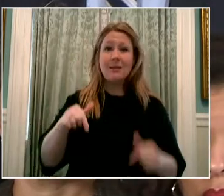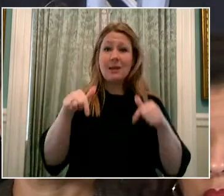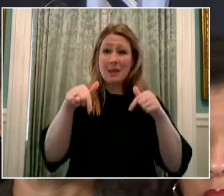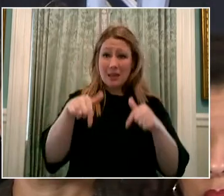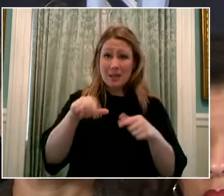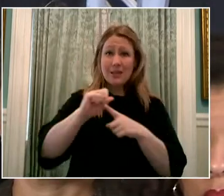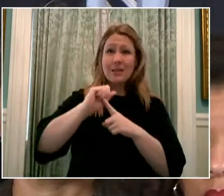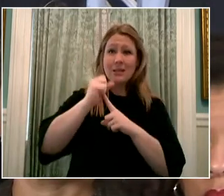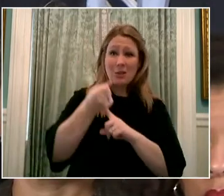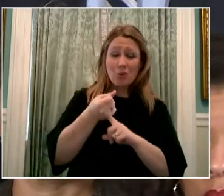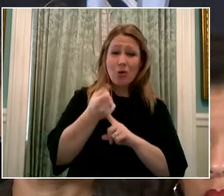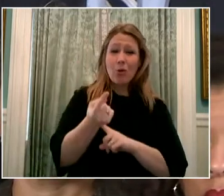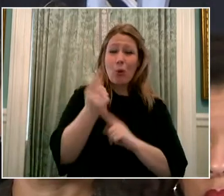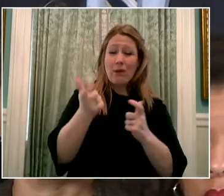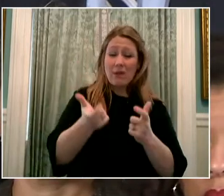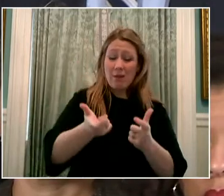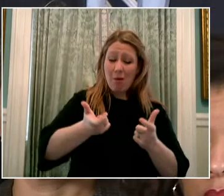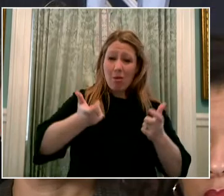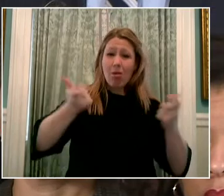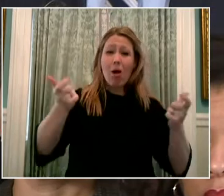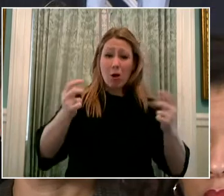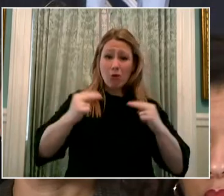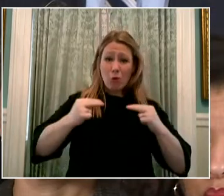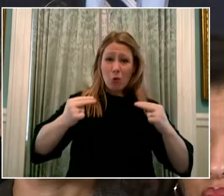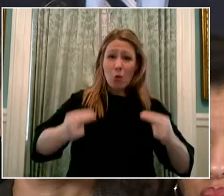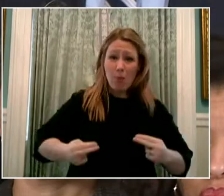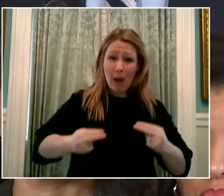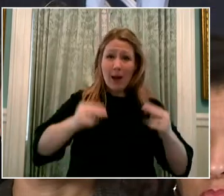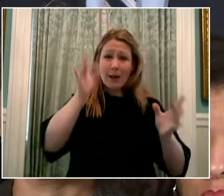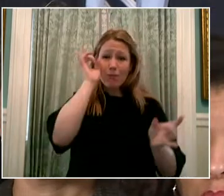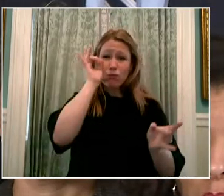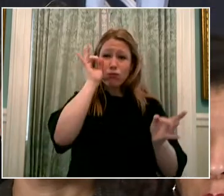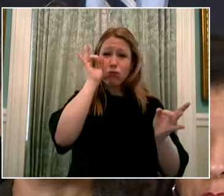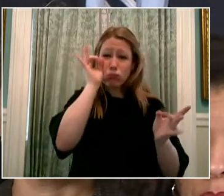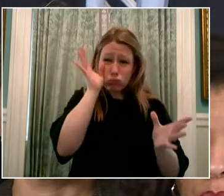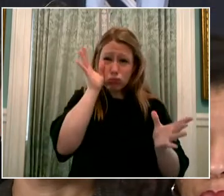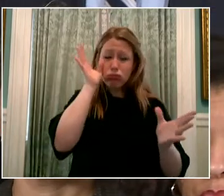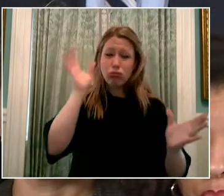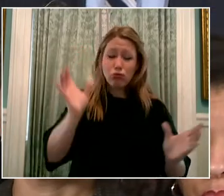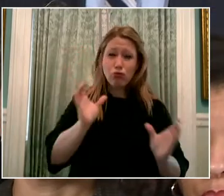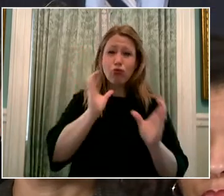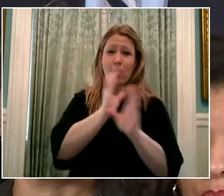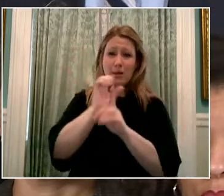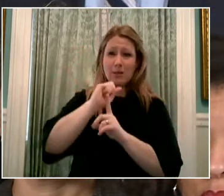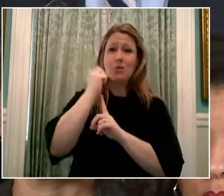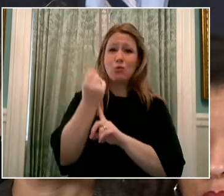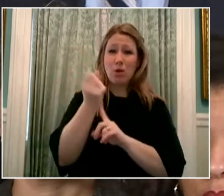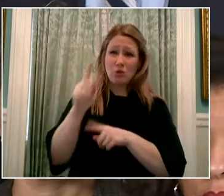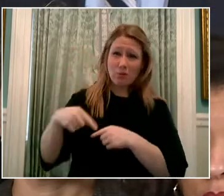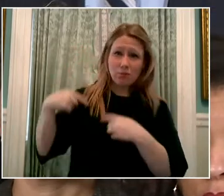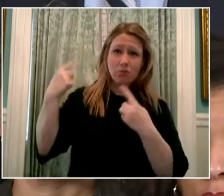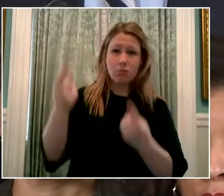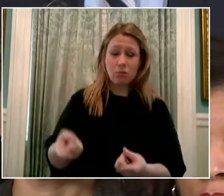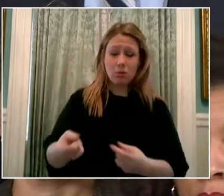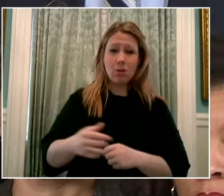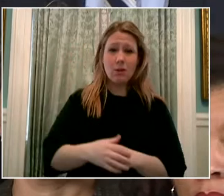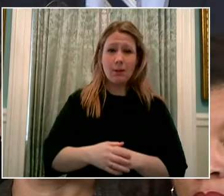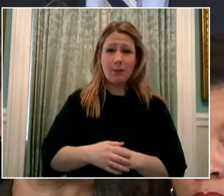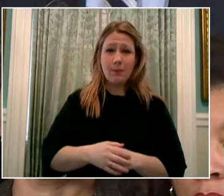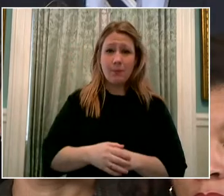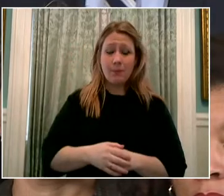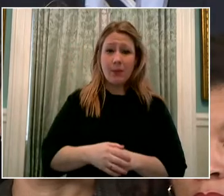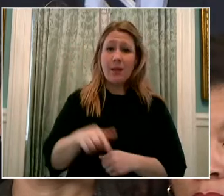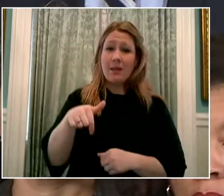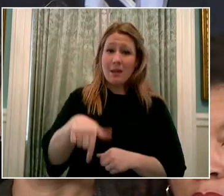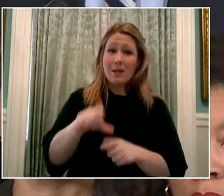ever experienced. It will impact every service in the city. Why